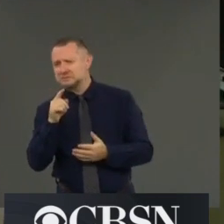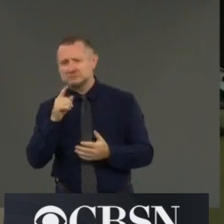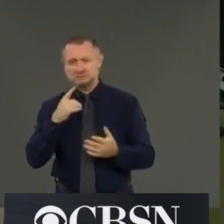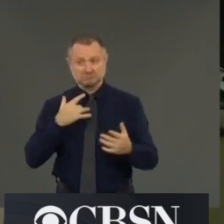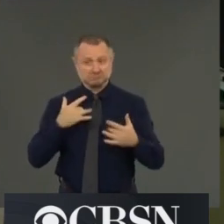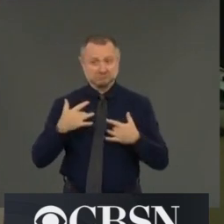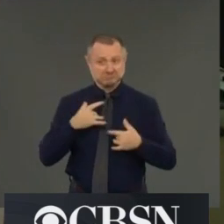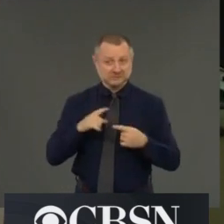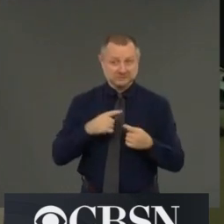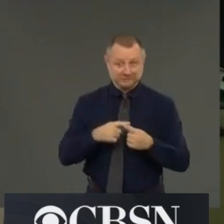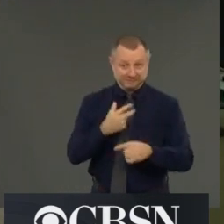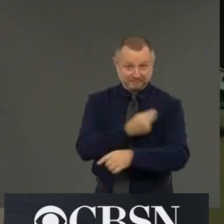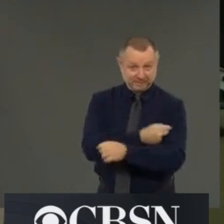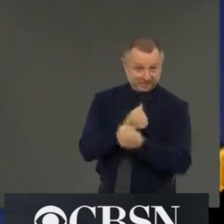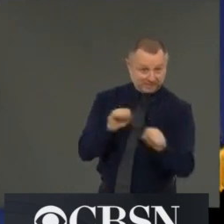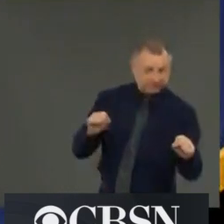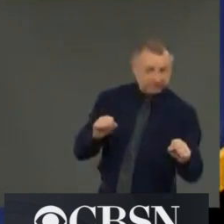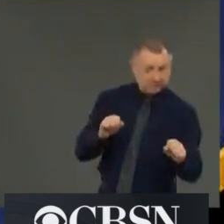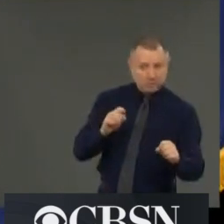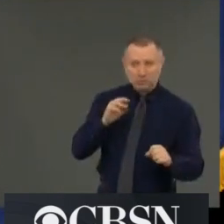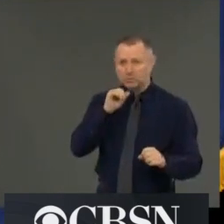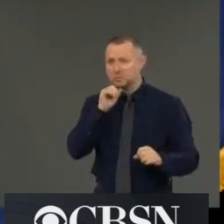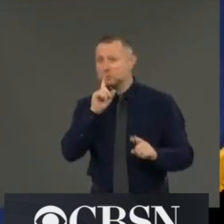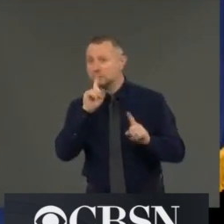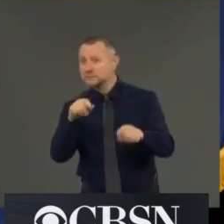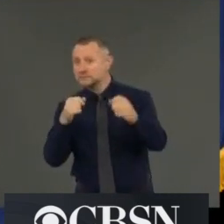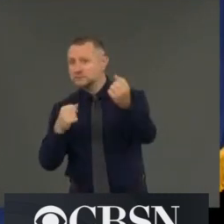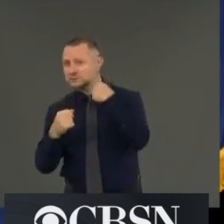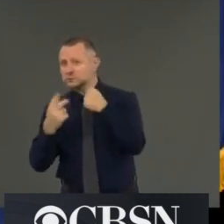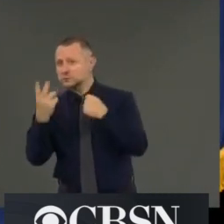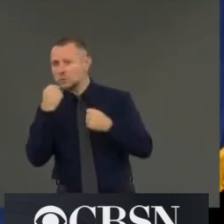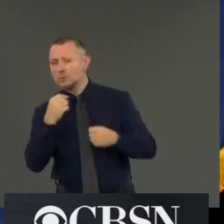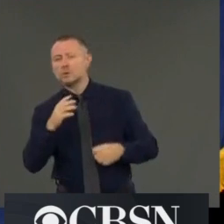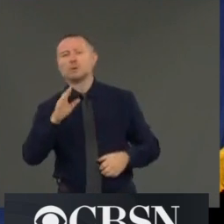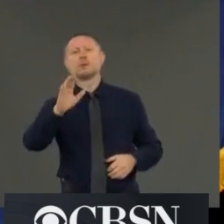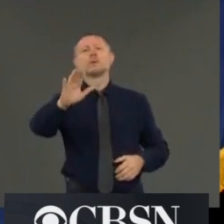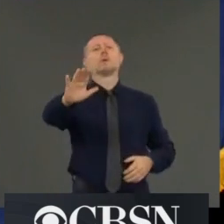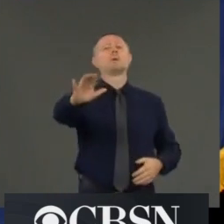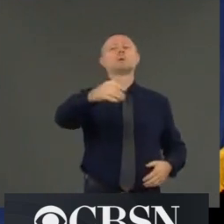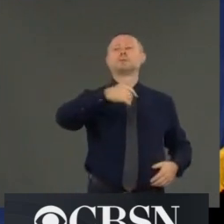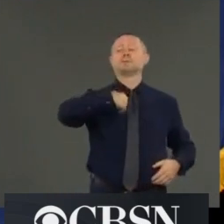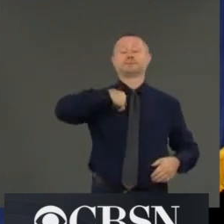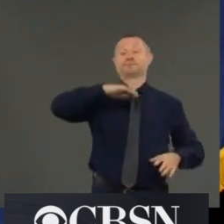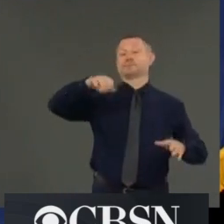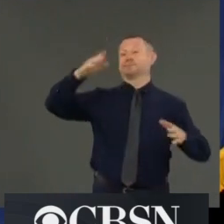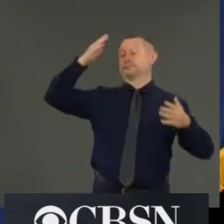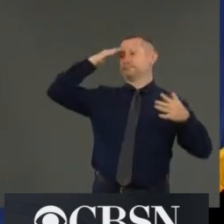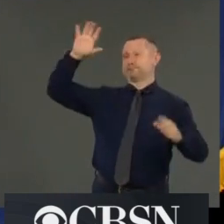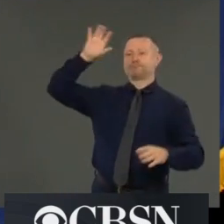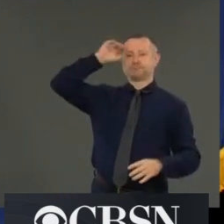distributed and used in New York State? Yeah, I don't know what the president is talking about exactly.